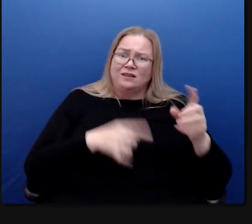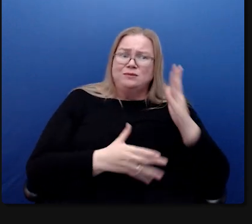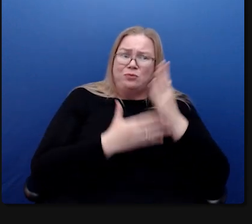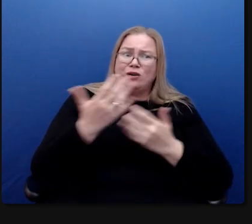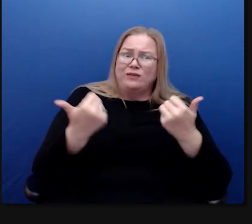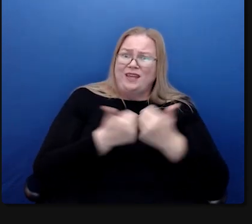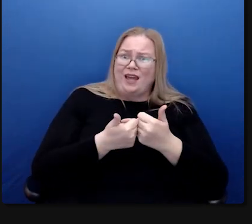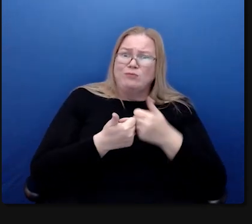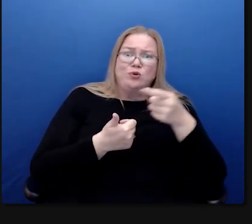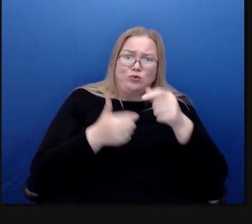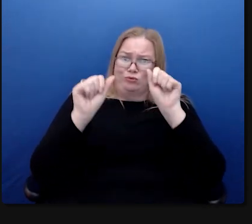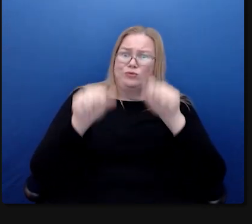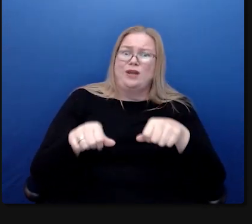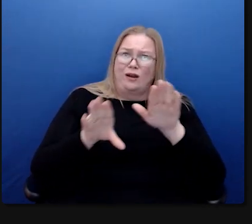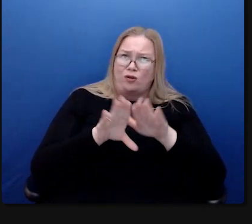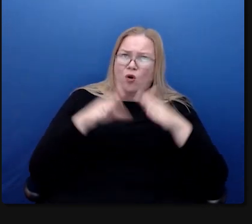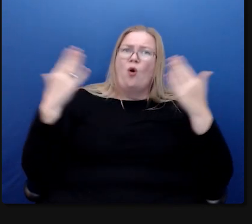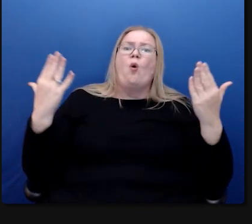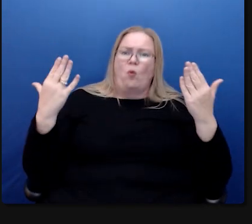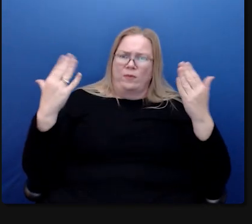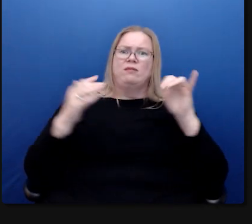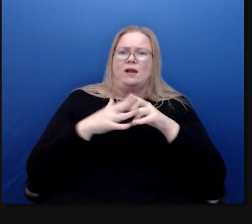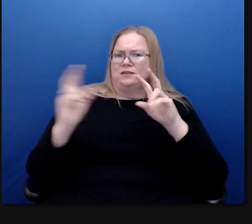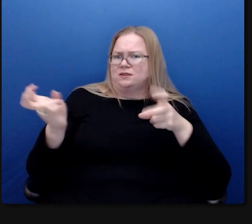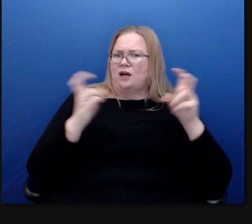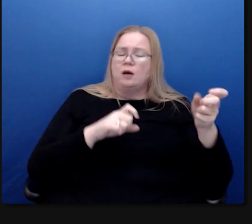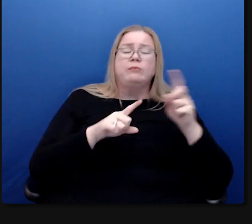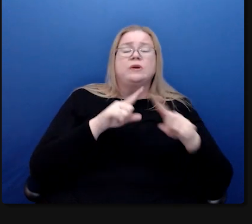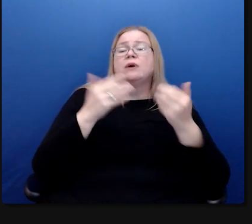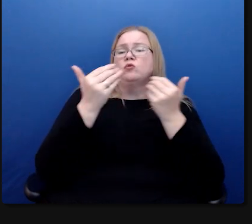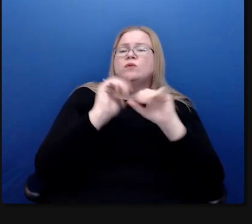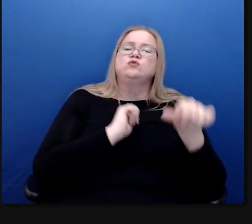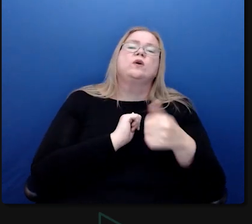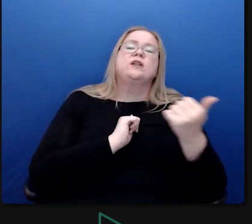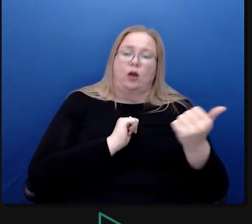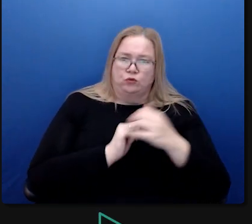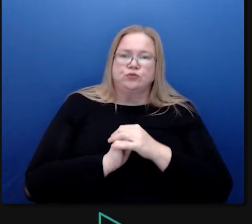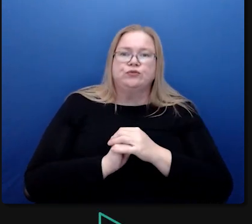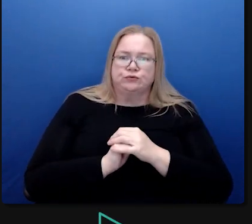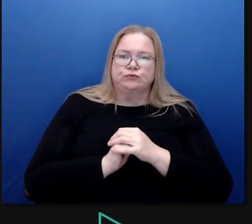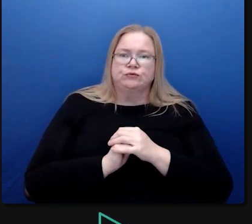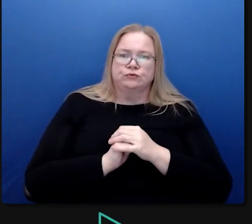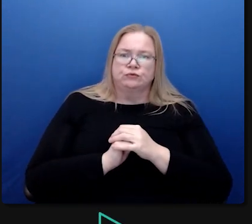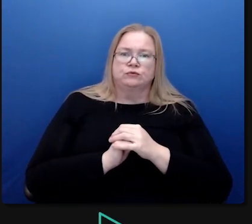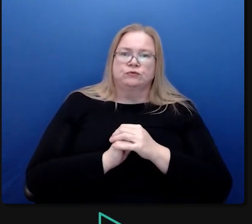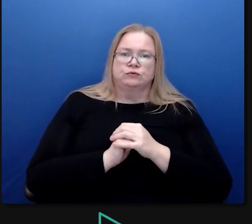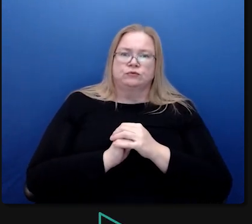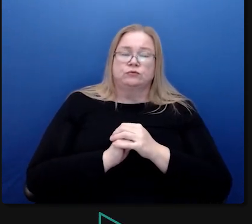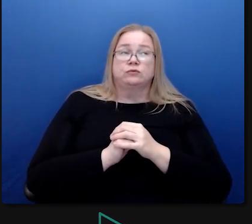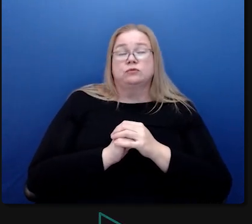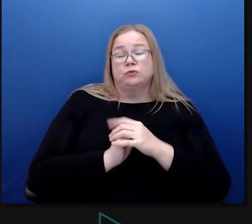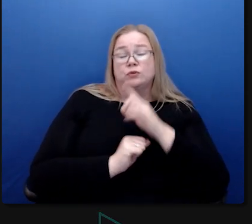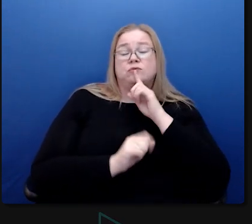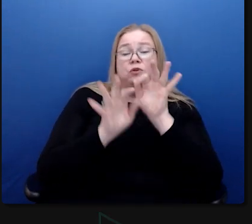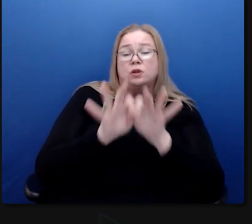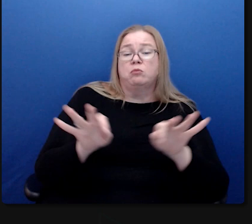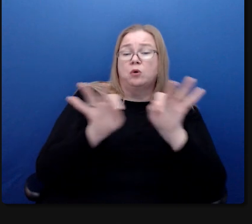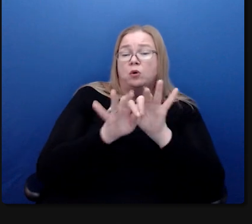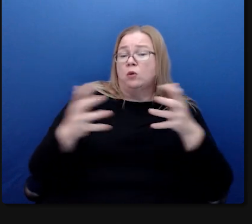in the public chat because there are a lot of strangers there, people in the lobby of the game. The private chat, they can be a little bit more lax perhaps